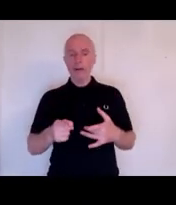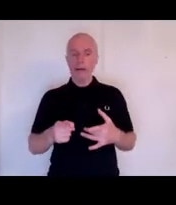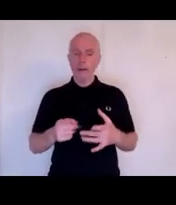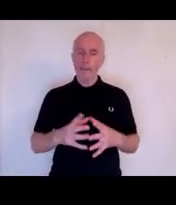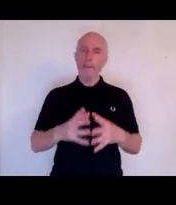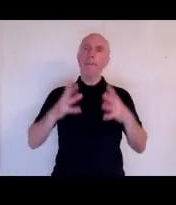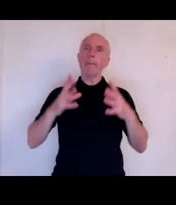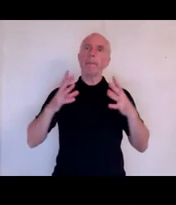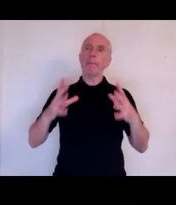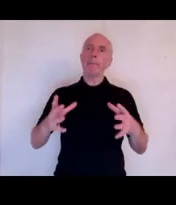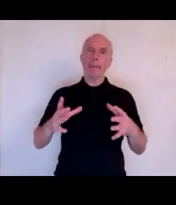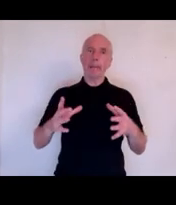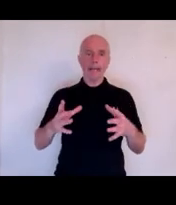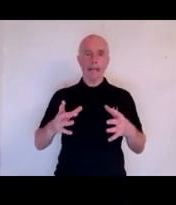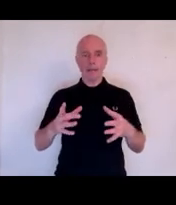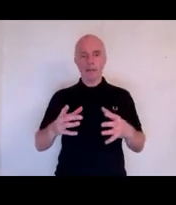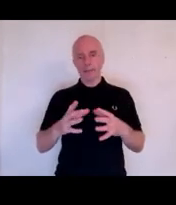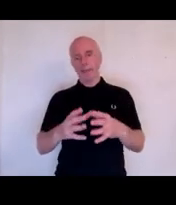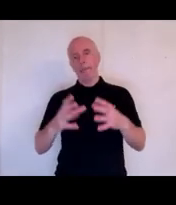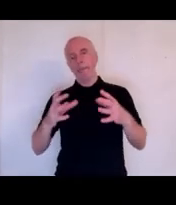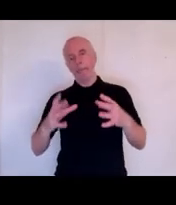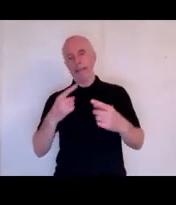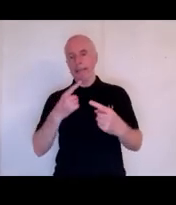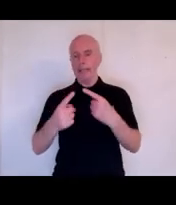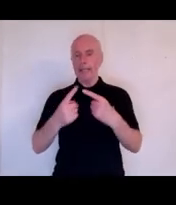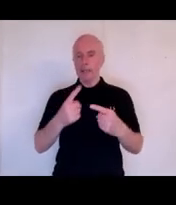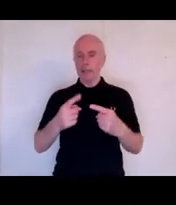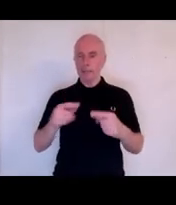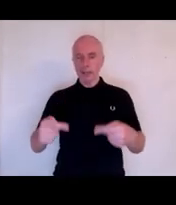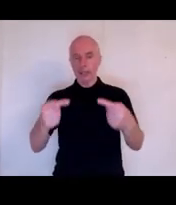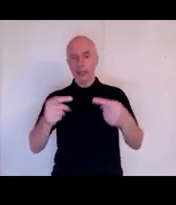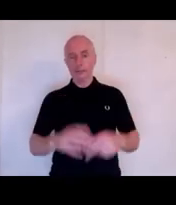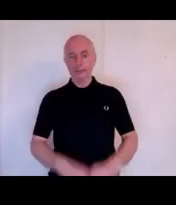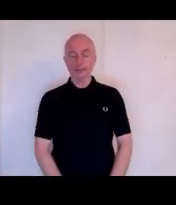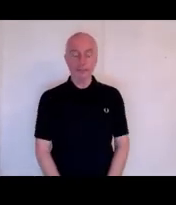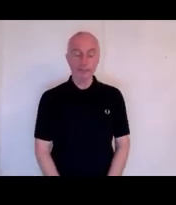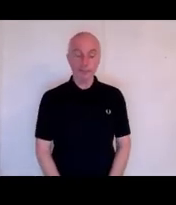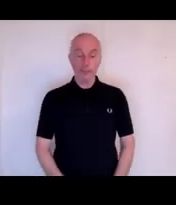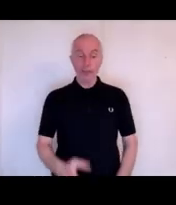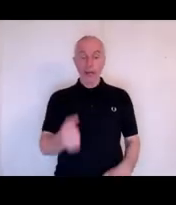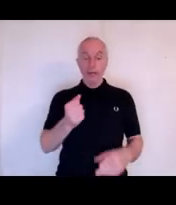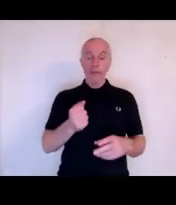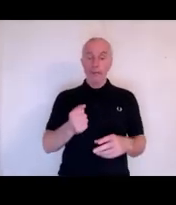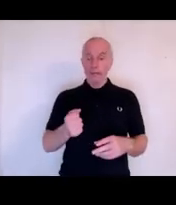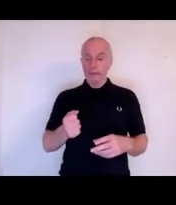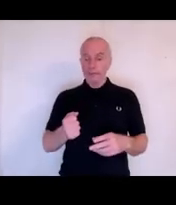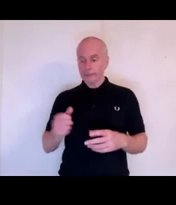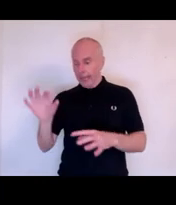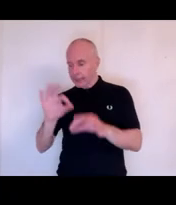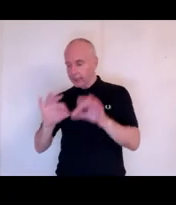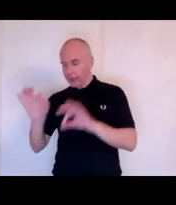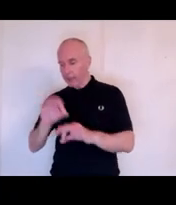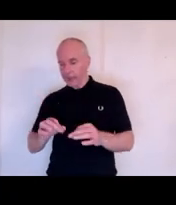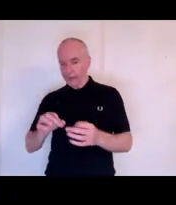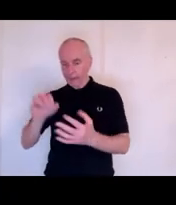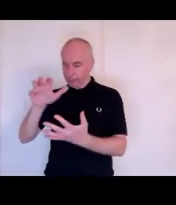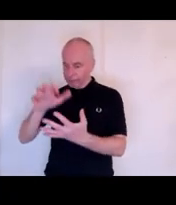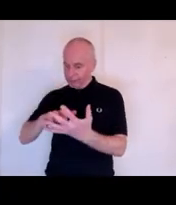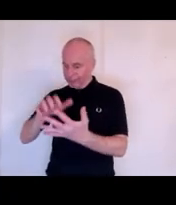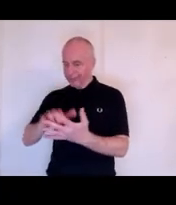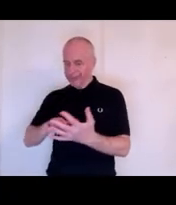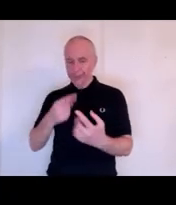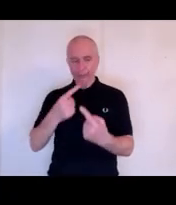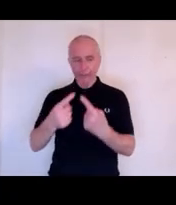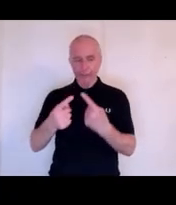question before, we've got large sporadic data sets, write-ups of experiments, information about the experimental